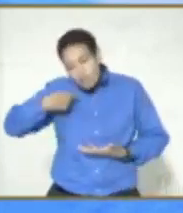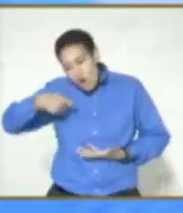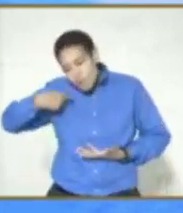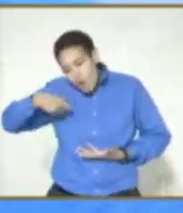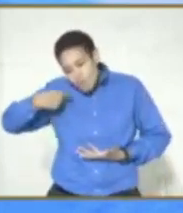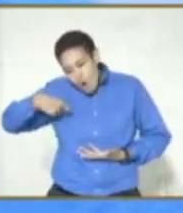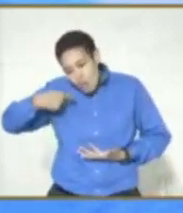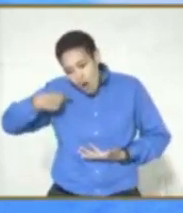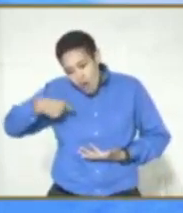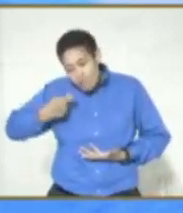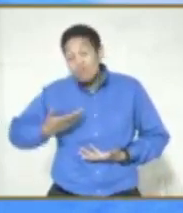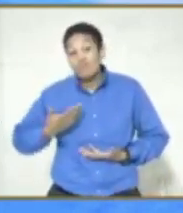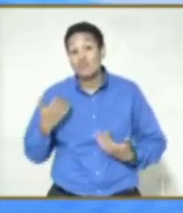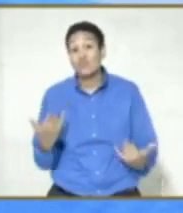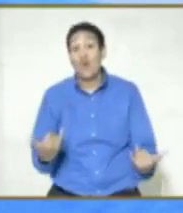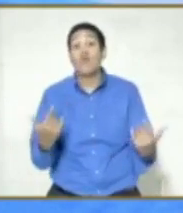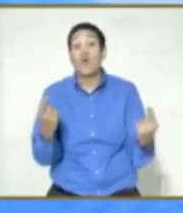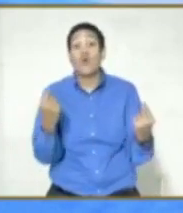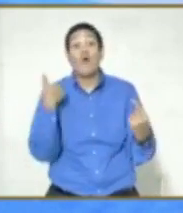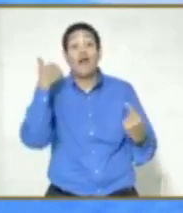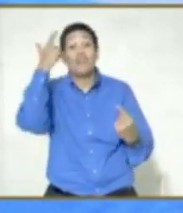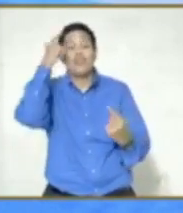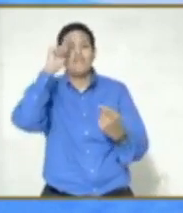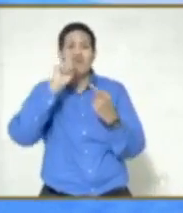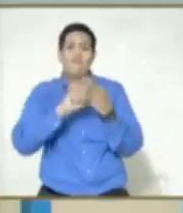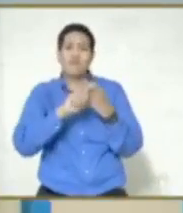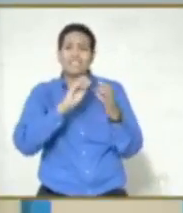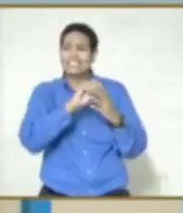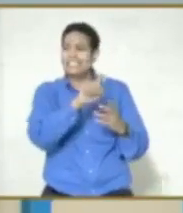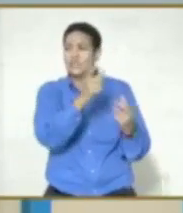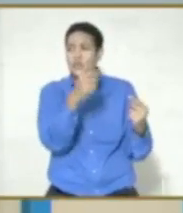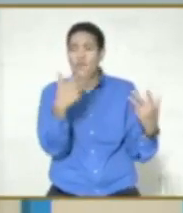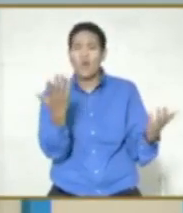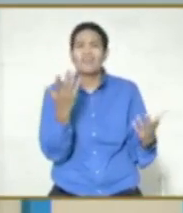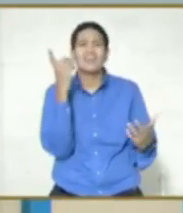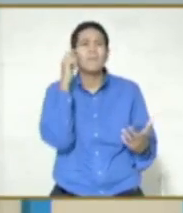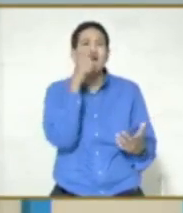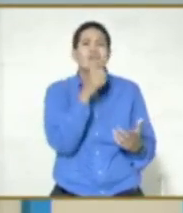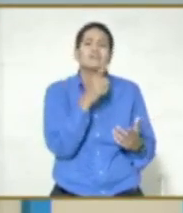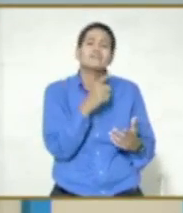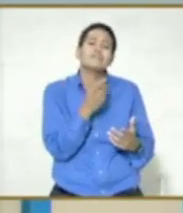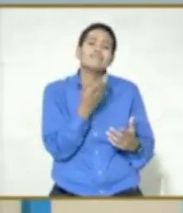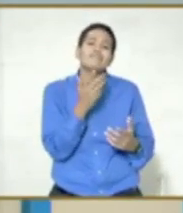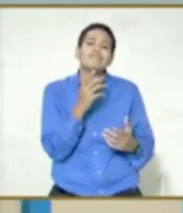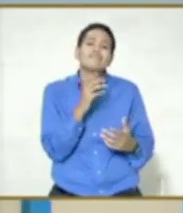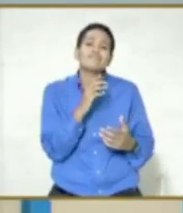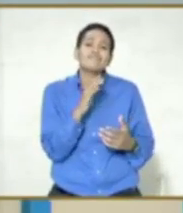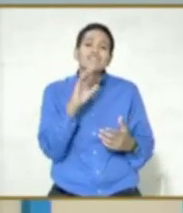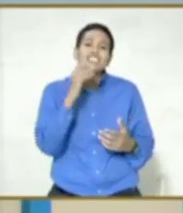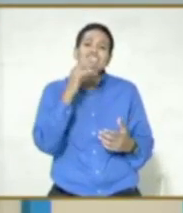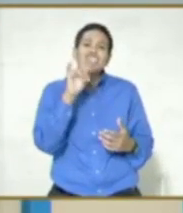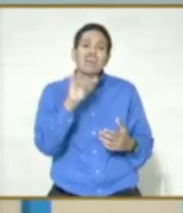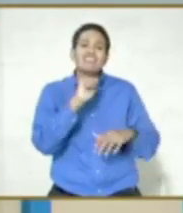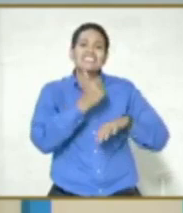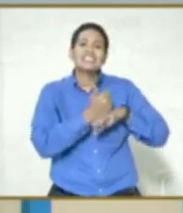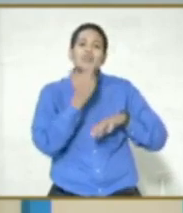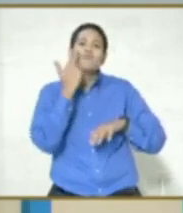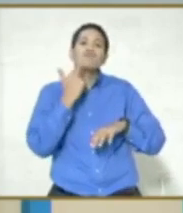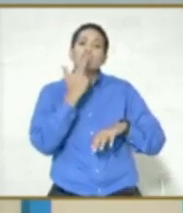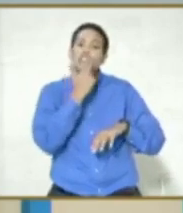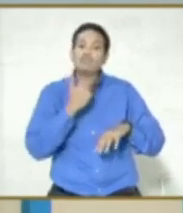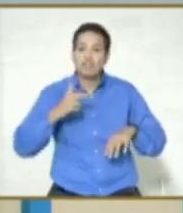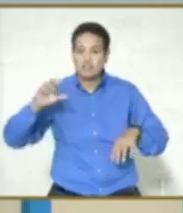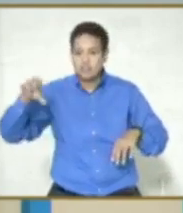meal. What they're doing now, I think, for Friends in Need is that because they're a charitable organization, they have now set up a restaurant situation